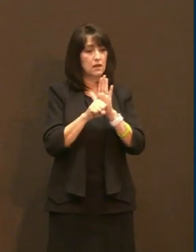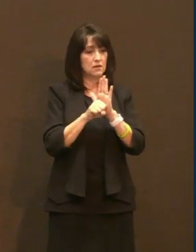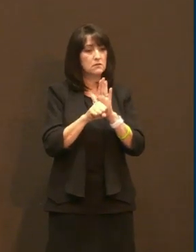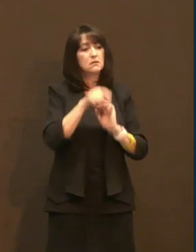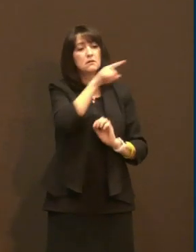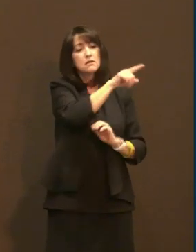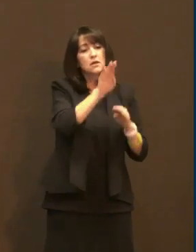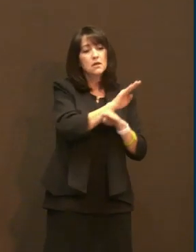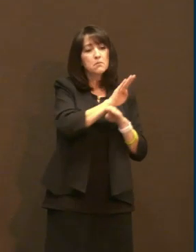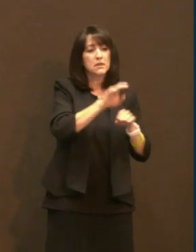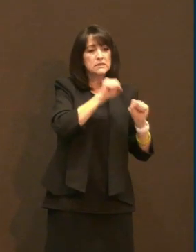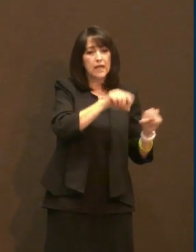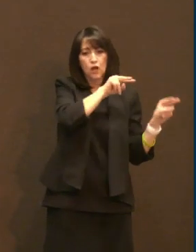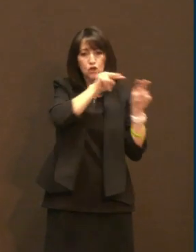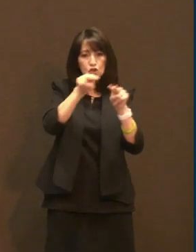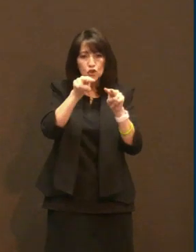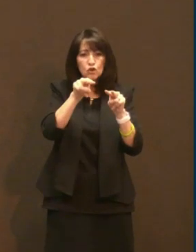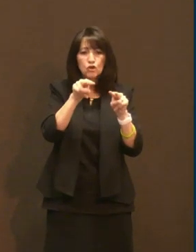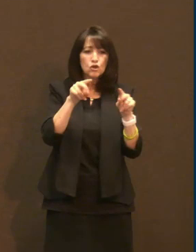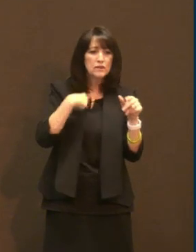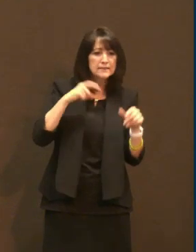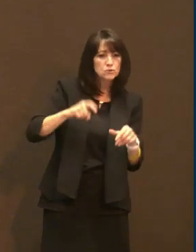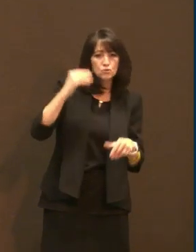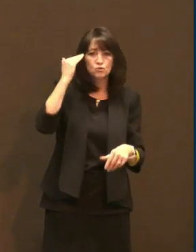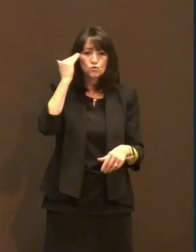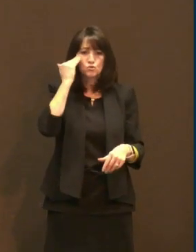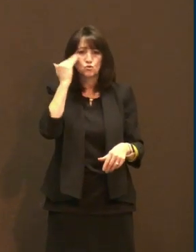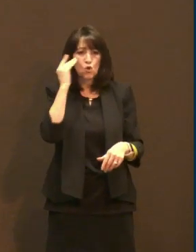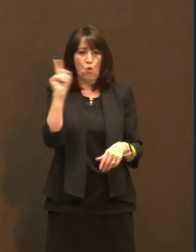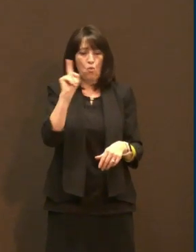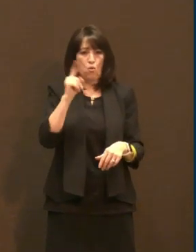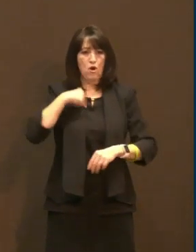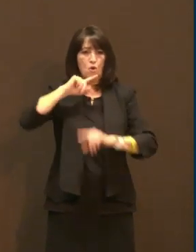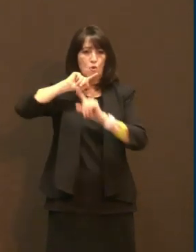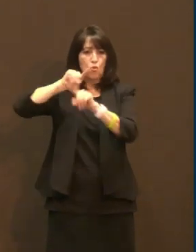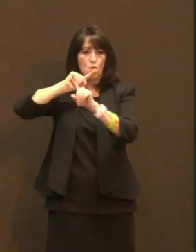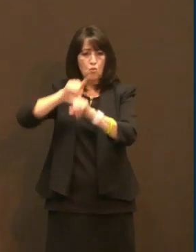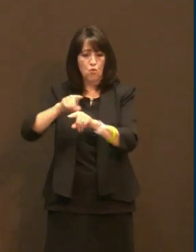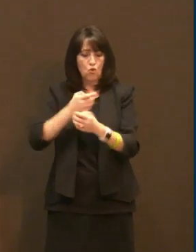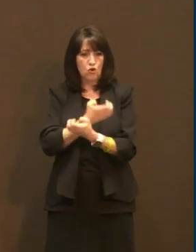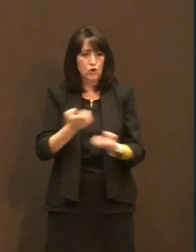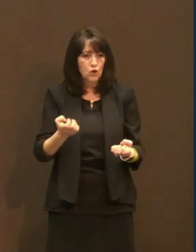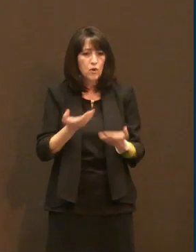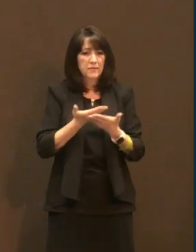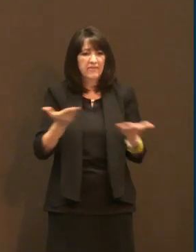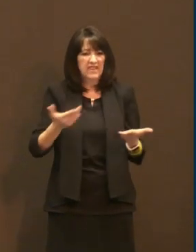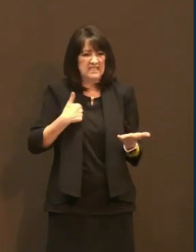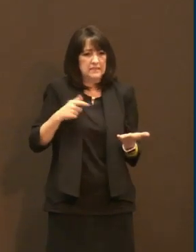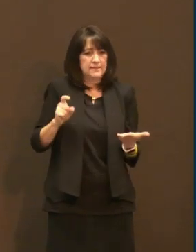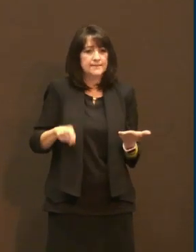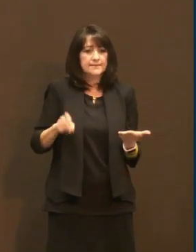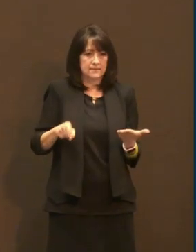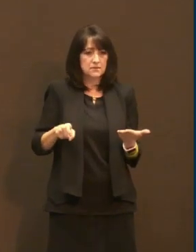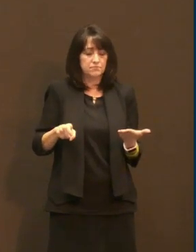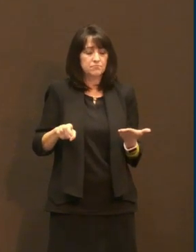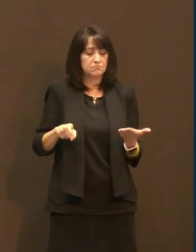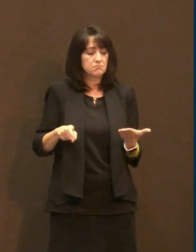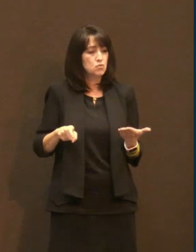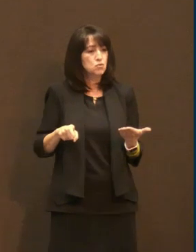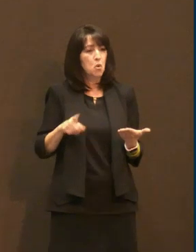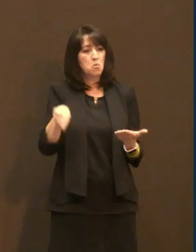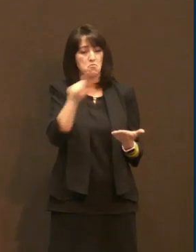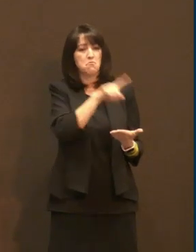could go there to kind of self-serve themselves to find out who they could go to for items. So again, this is going to be providing information.